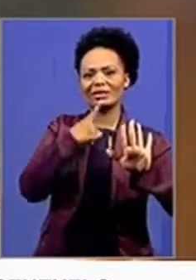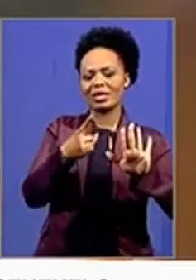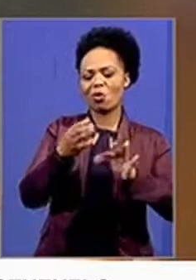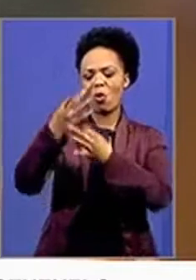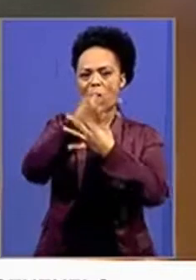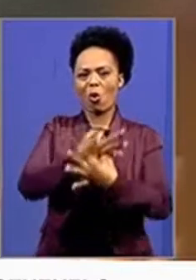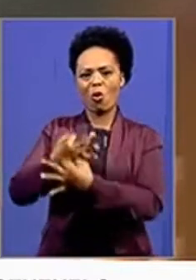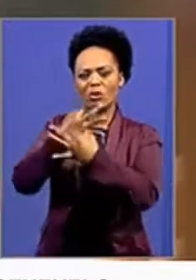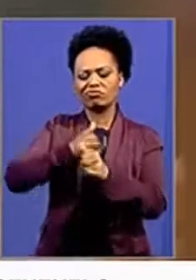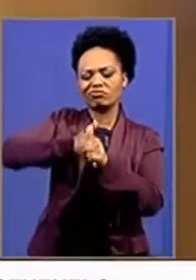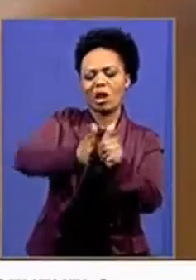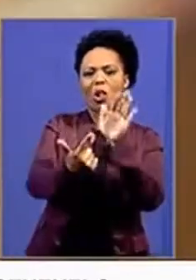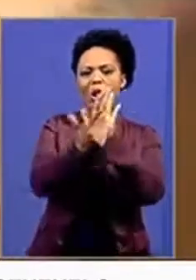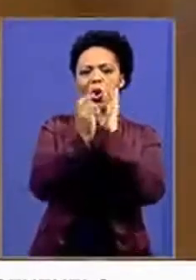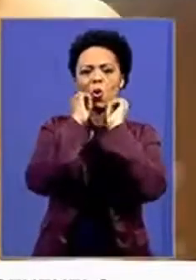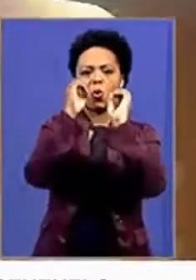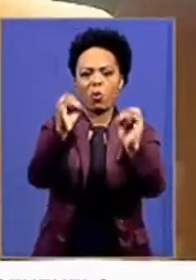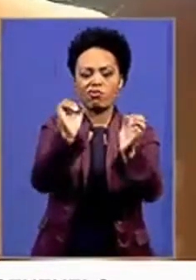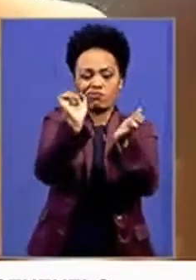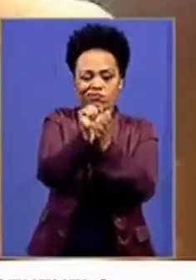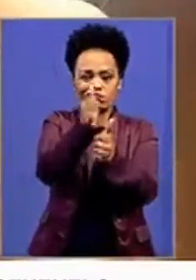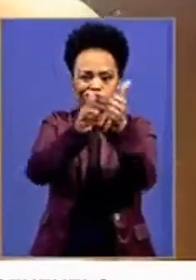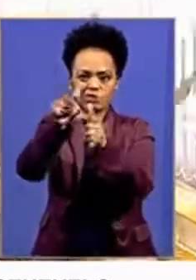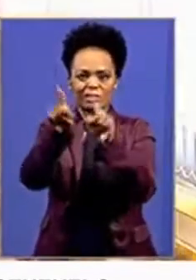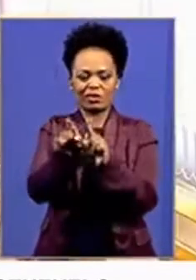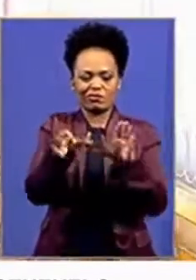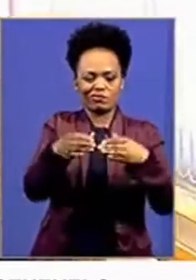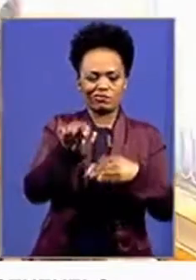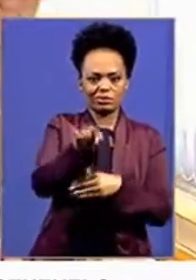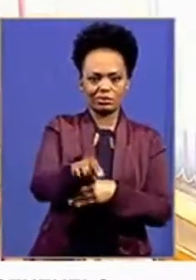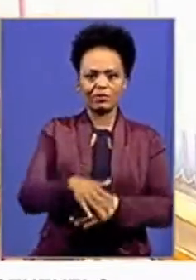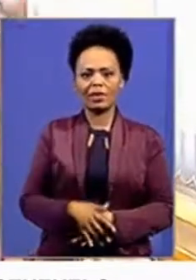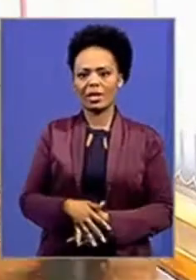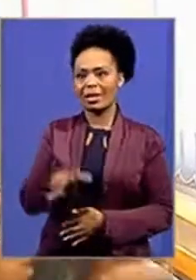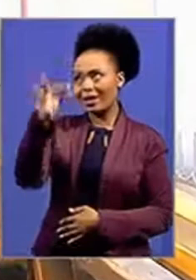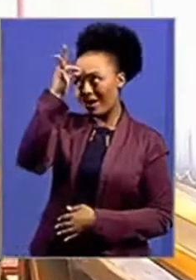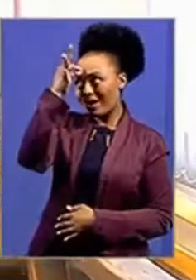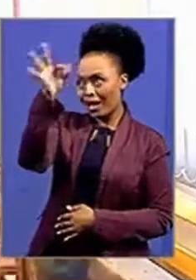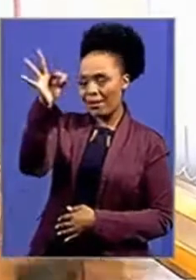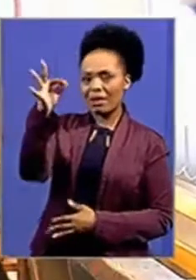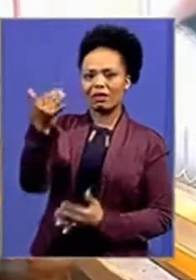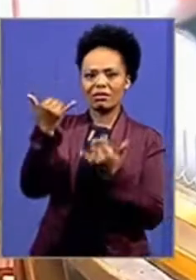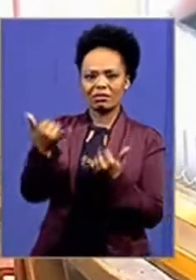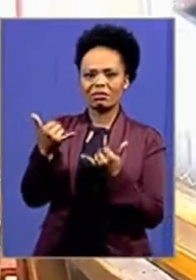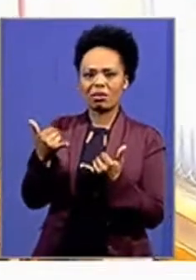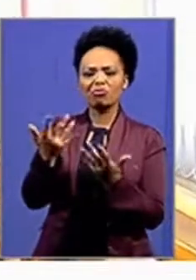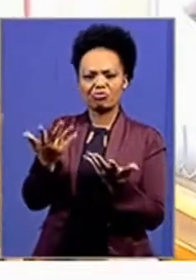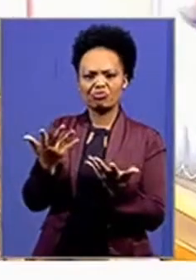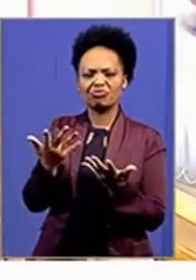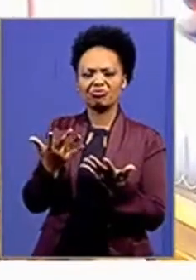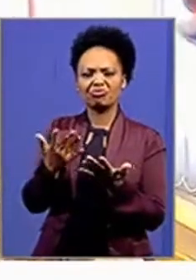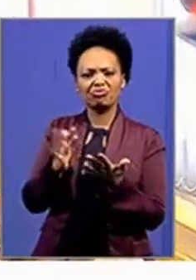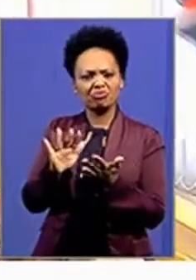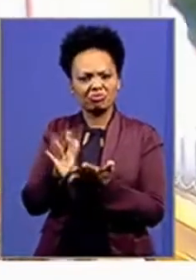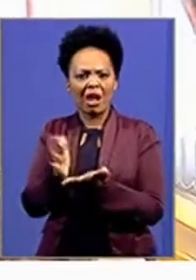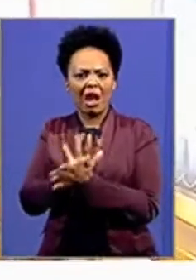a se la latela molao ge go golegwa ba go nenelwa ba mmušo ba bile ba thagala kudu mo le goreng ba